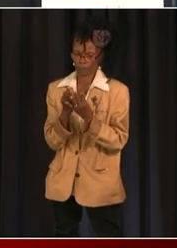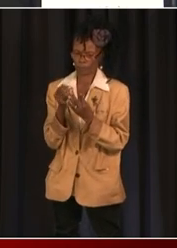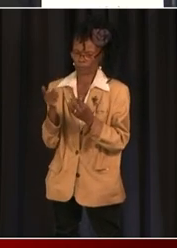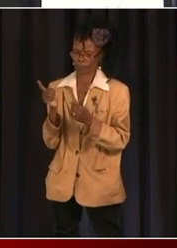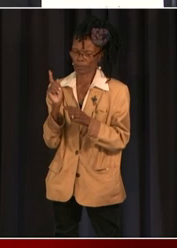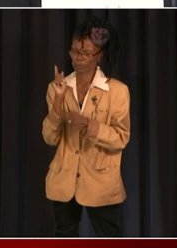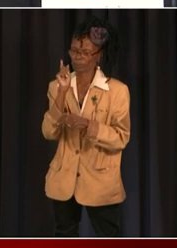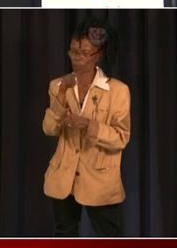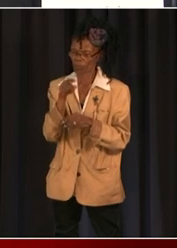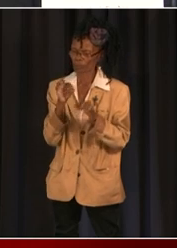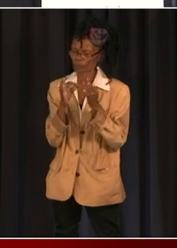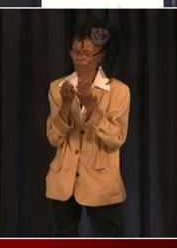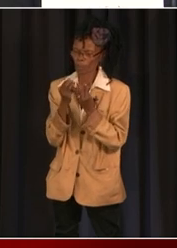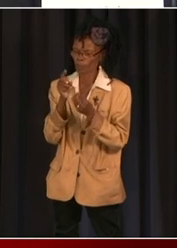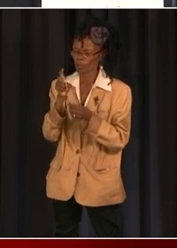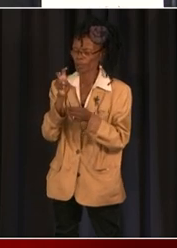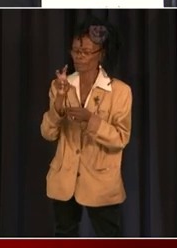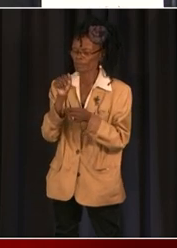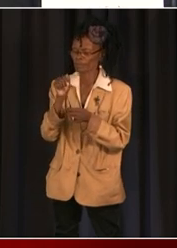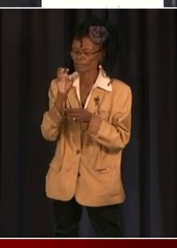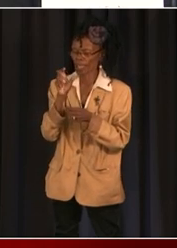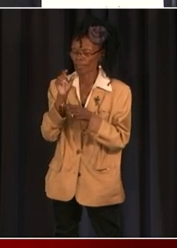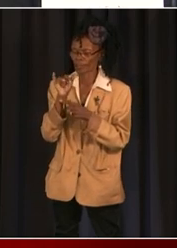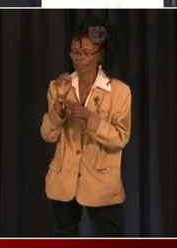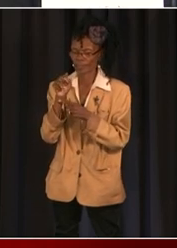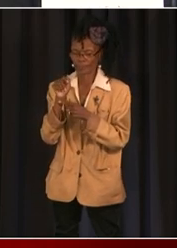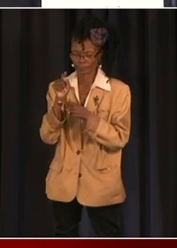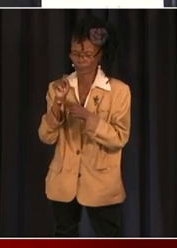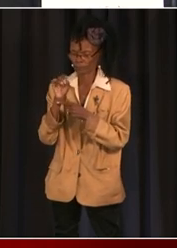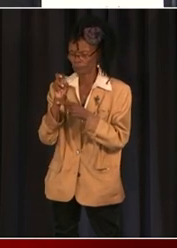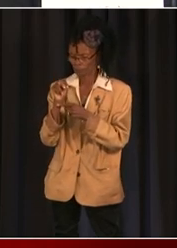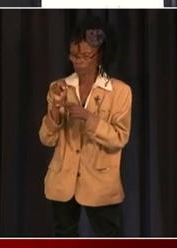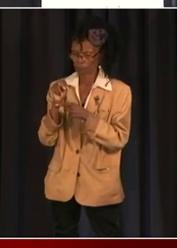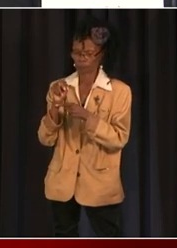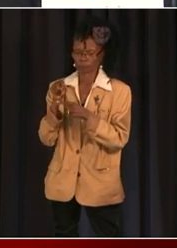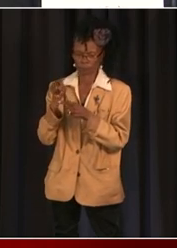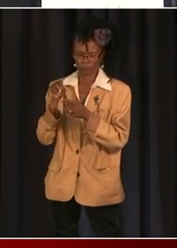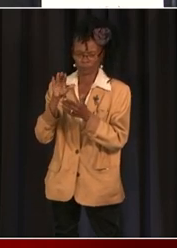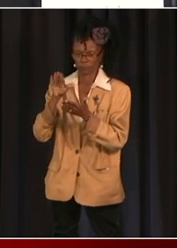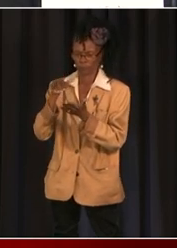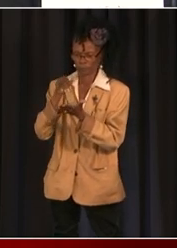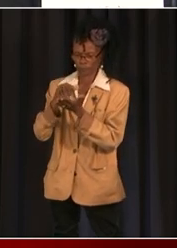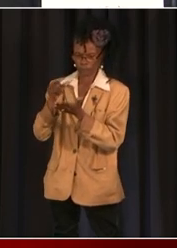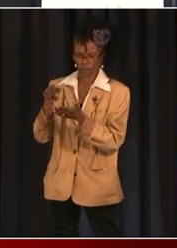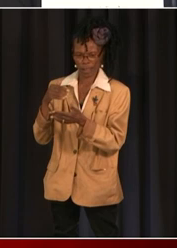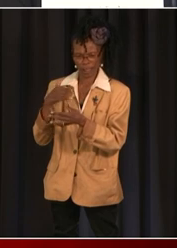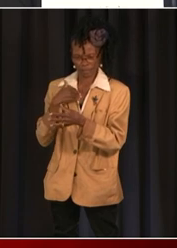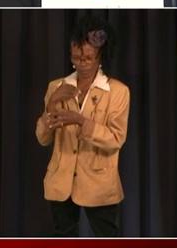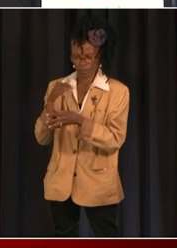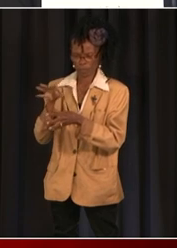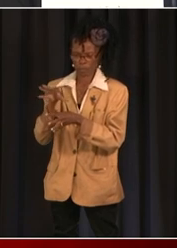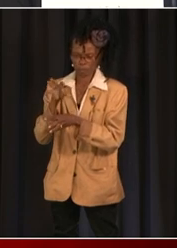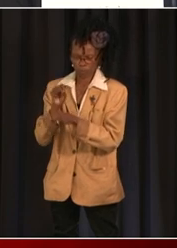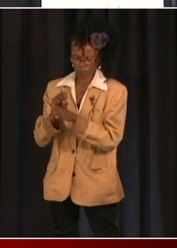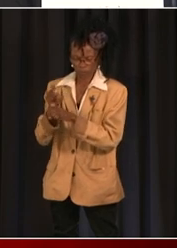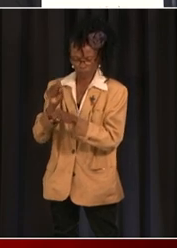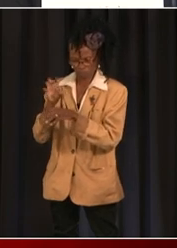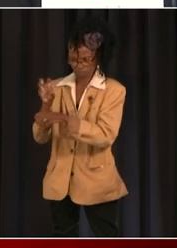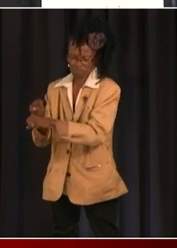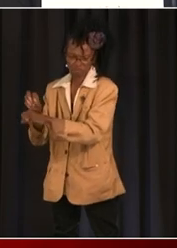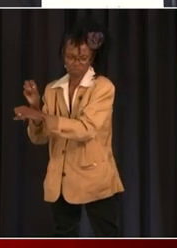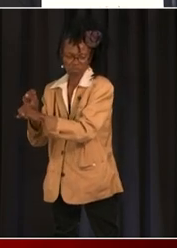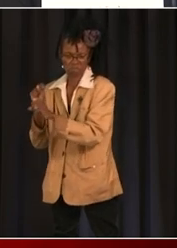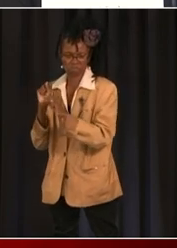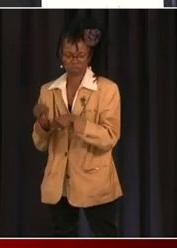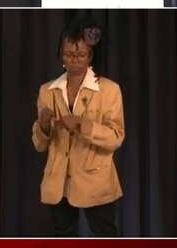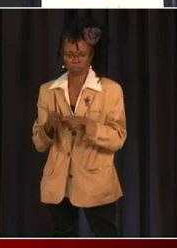Vaccinate.dc.gov to make an appointment. We have over 2,000 appointments available to families. Families will have the ability to make these appointments